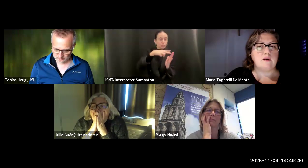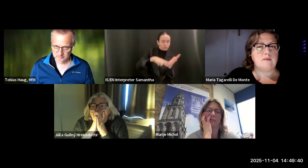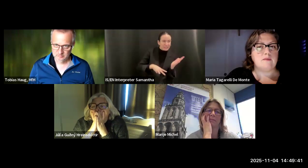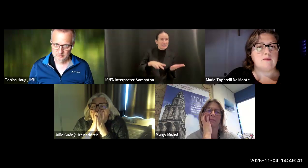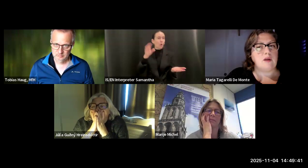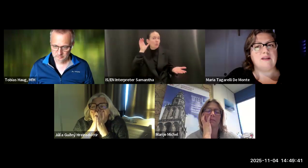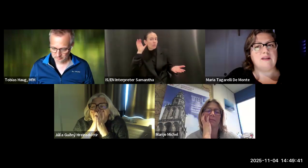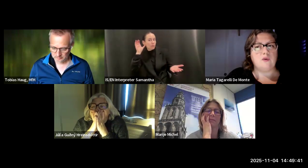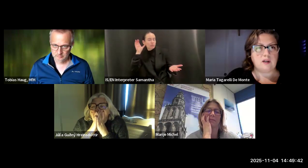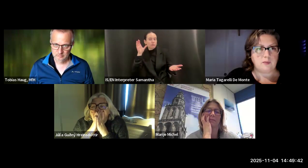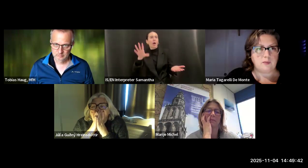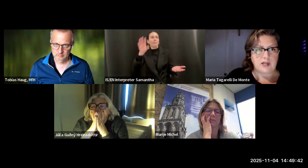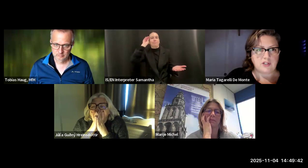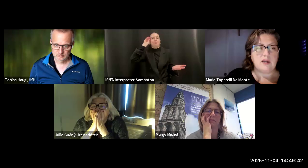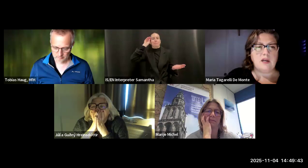comprehension.